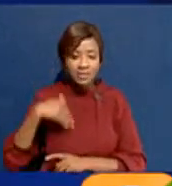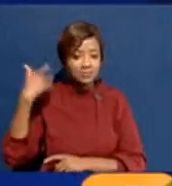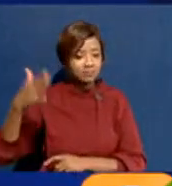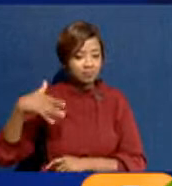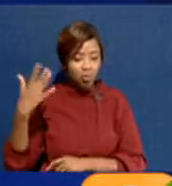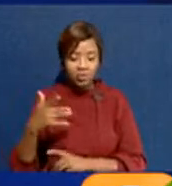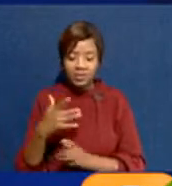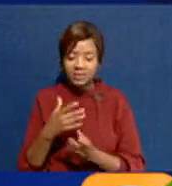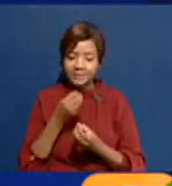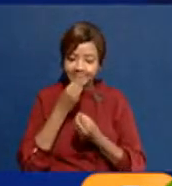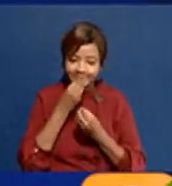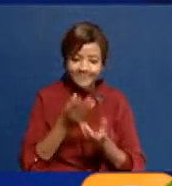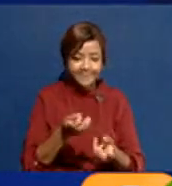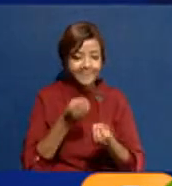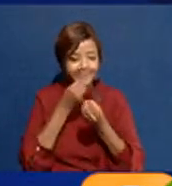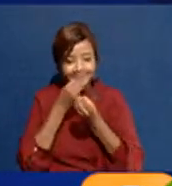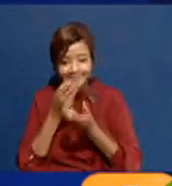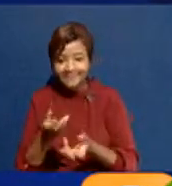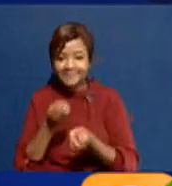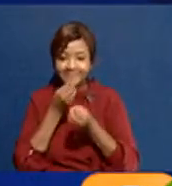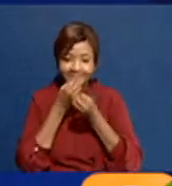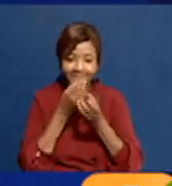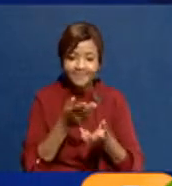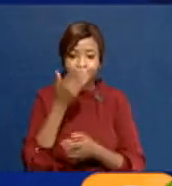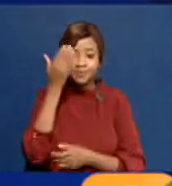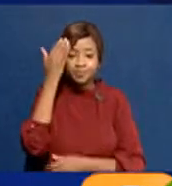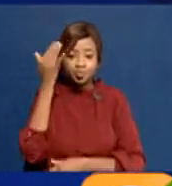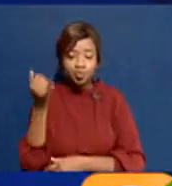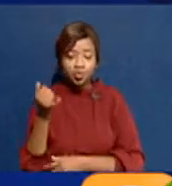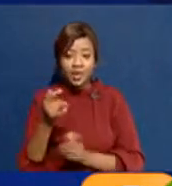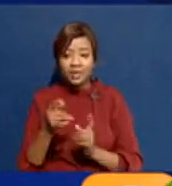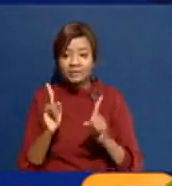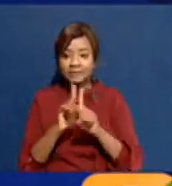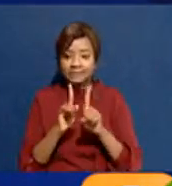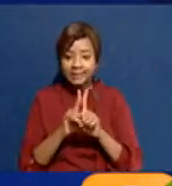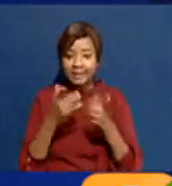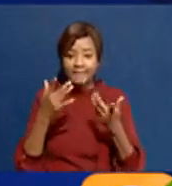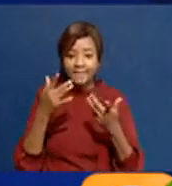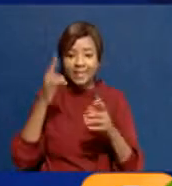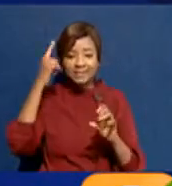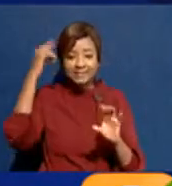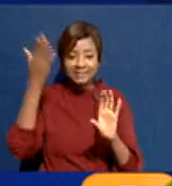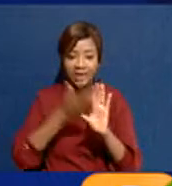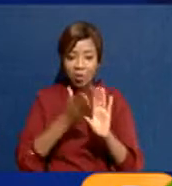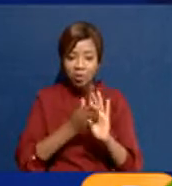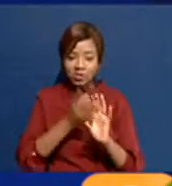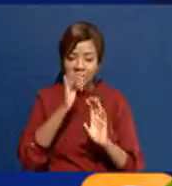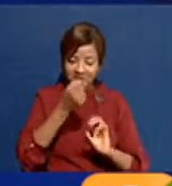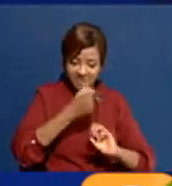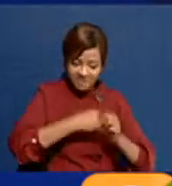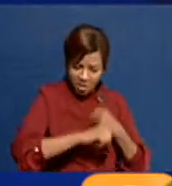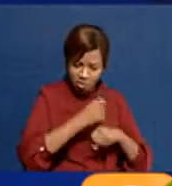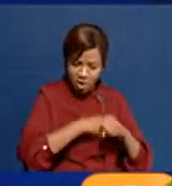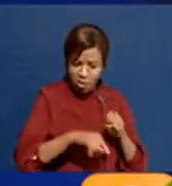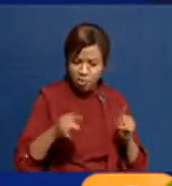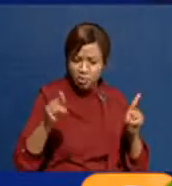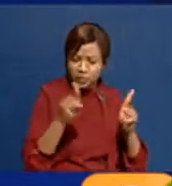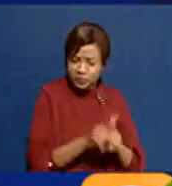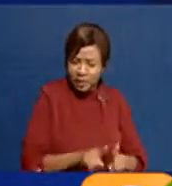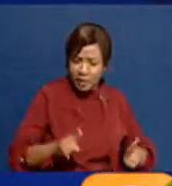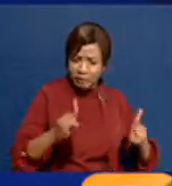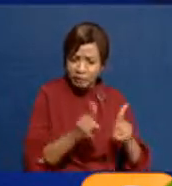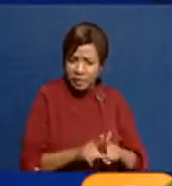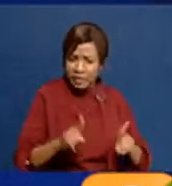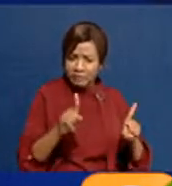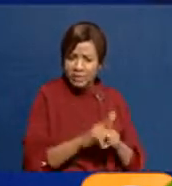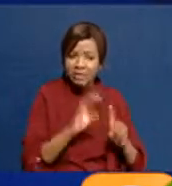continue doing that, because just as in psychology, the more we do something, the more we talk about it, the more we'll remember,